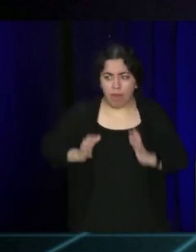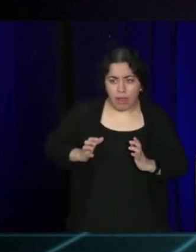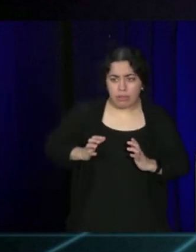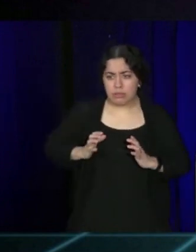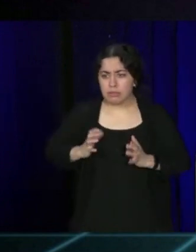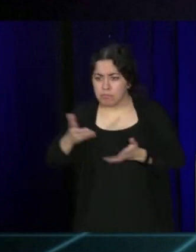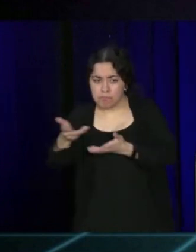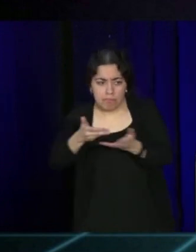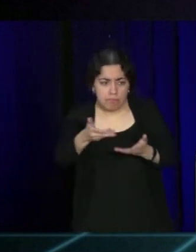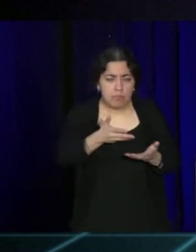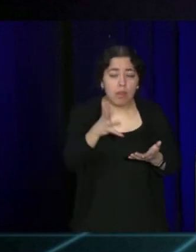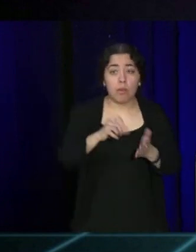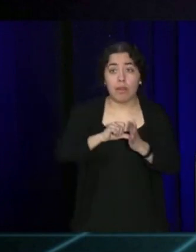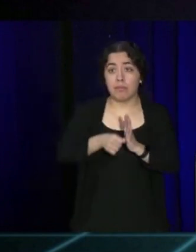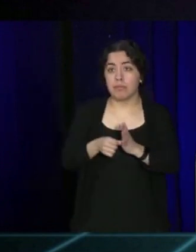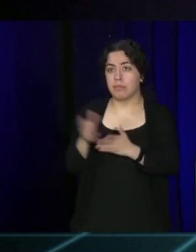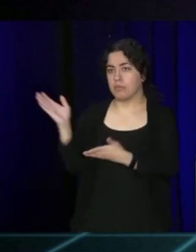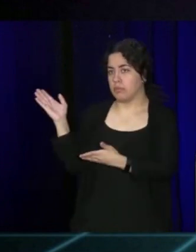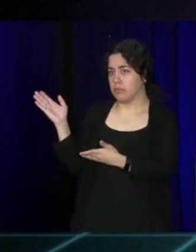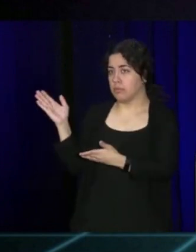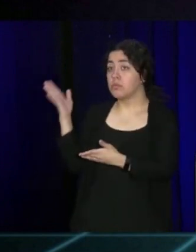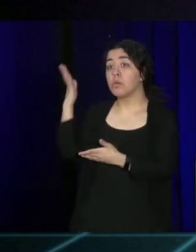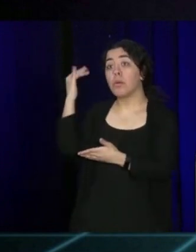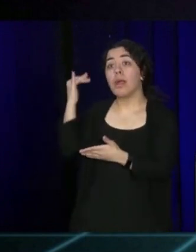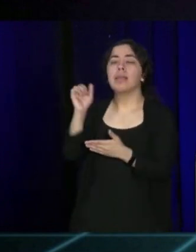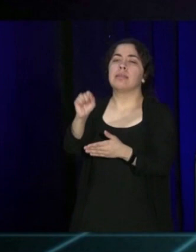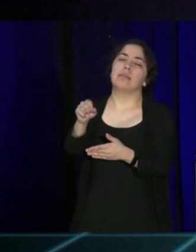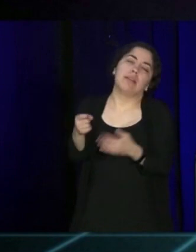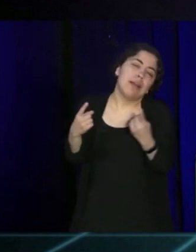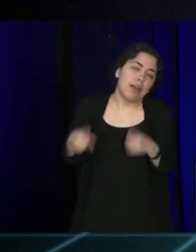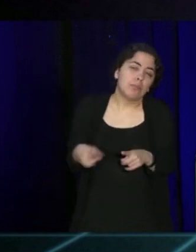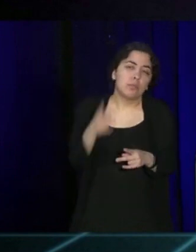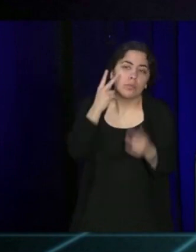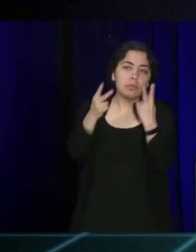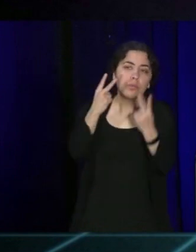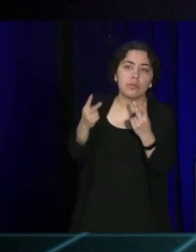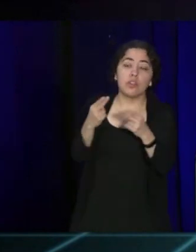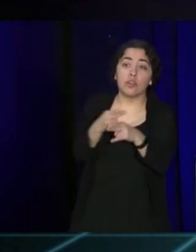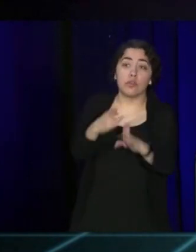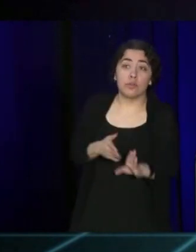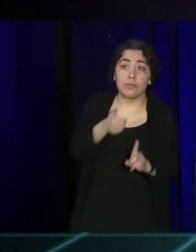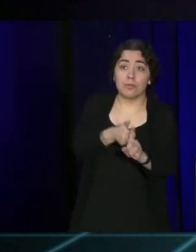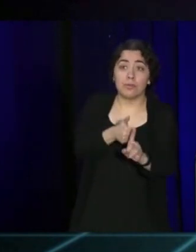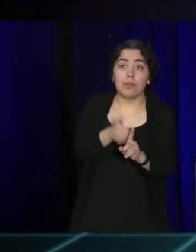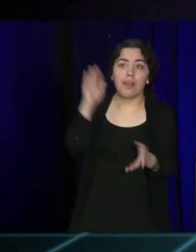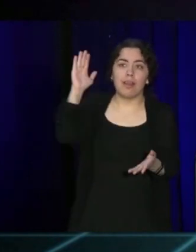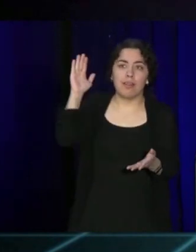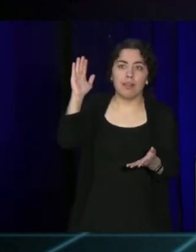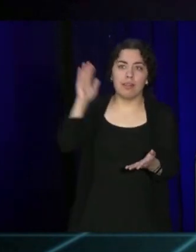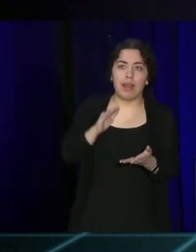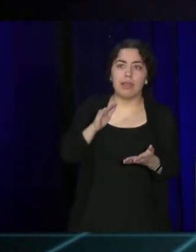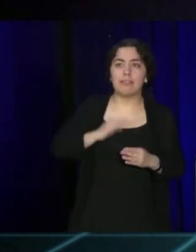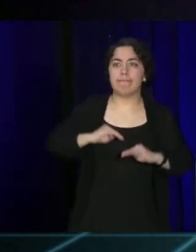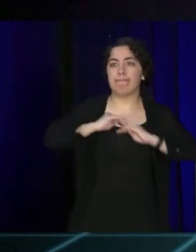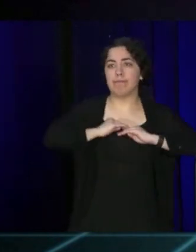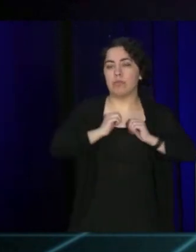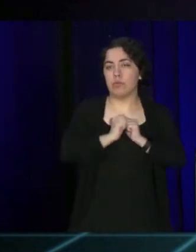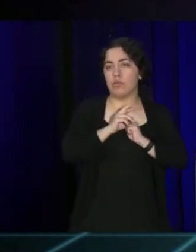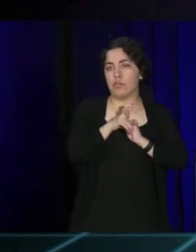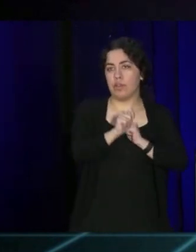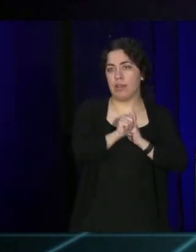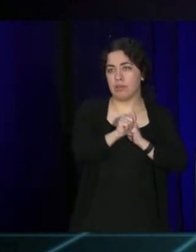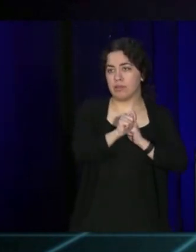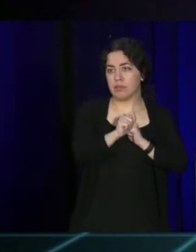I'd like to highlight this part because, yes, you can see that users are getting less happy with React as it's in